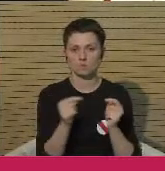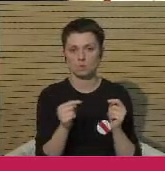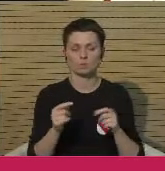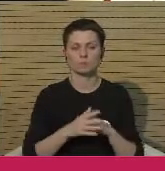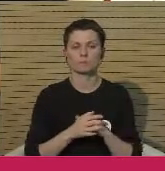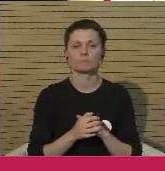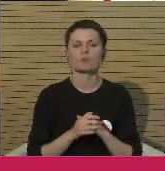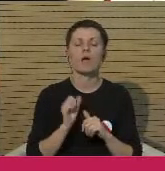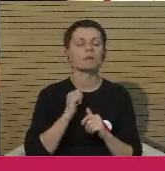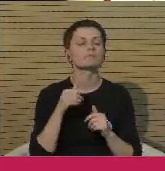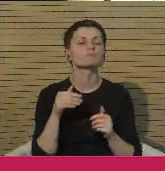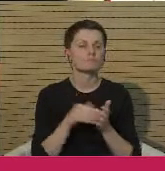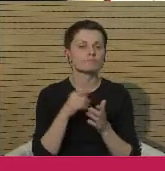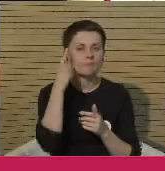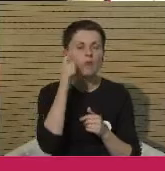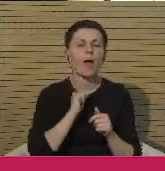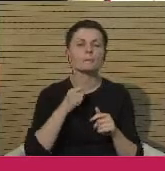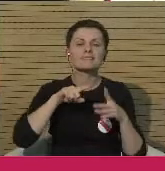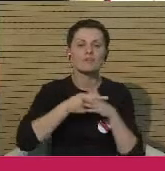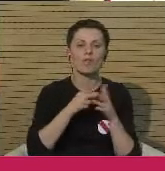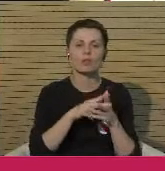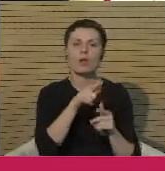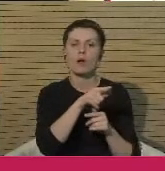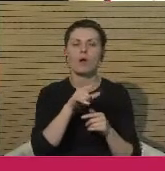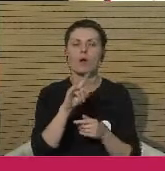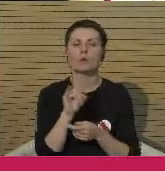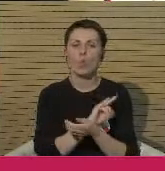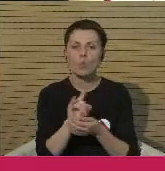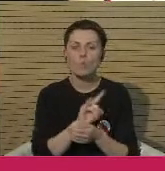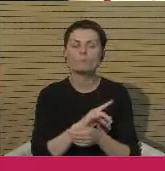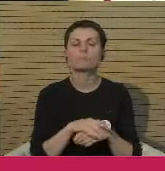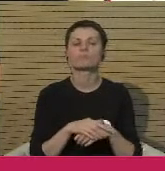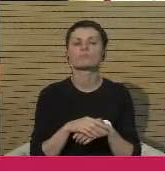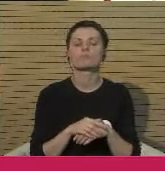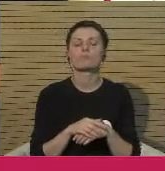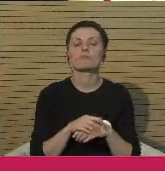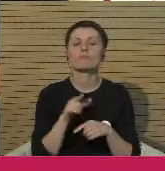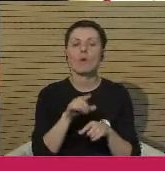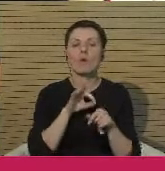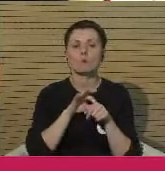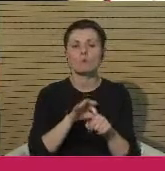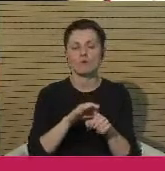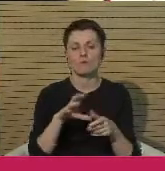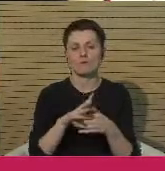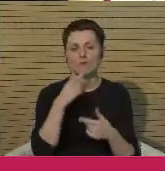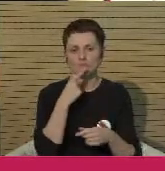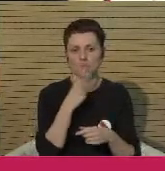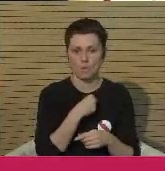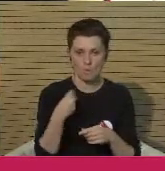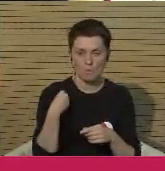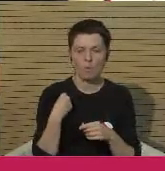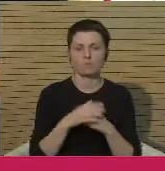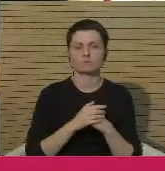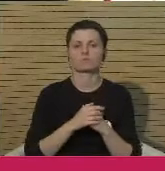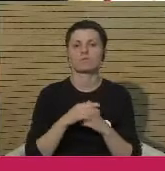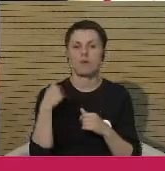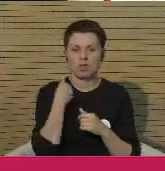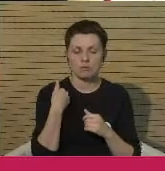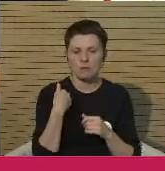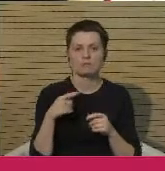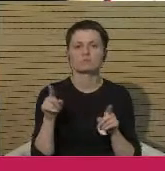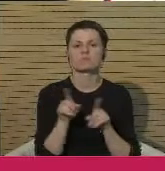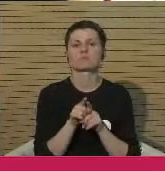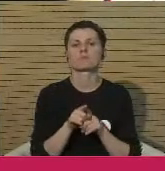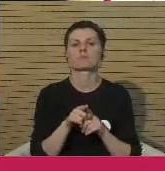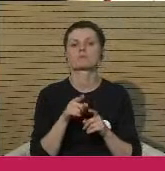We will round up the with a discussion. So you have to register for